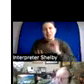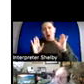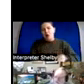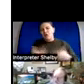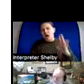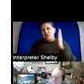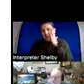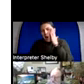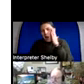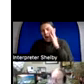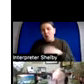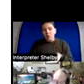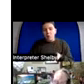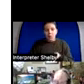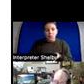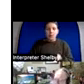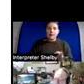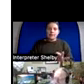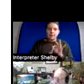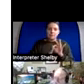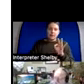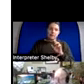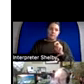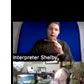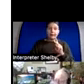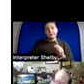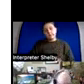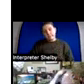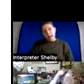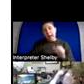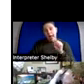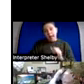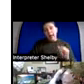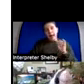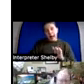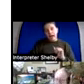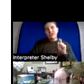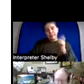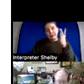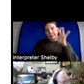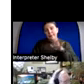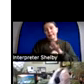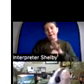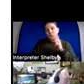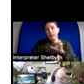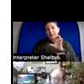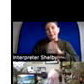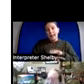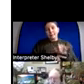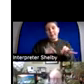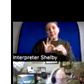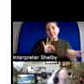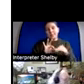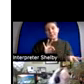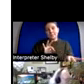this frank is asking isn't ai smart enough to know what language to caption uh no because they didn't use